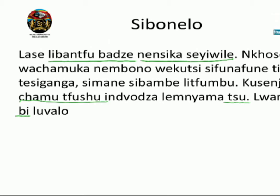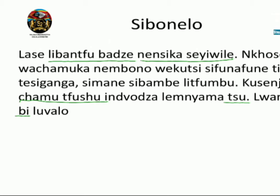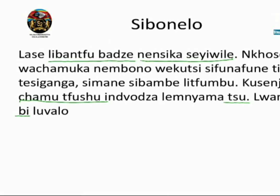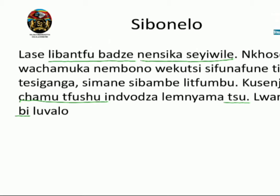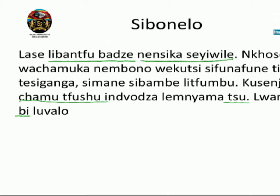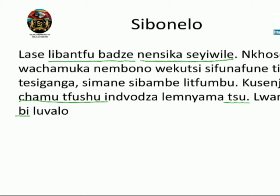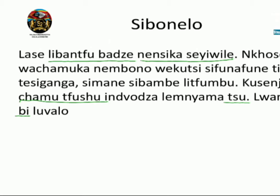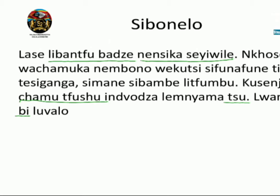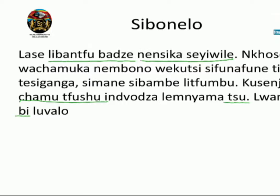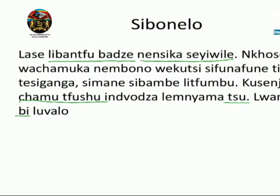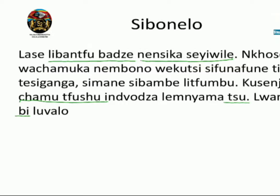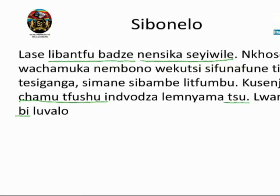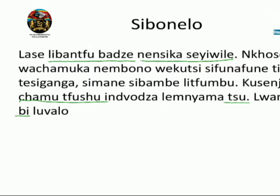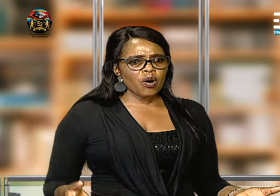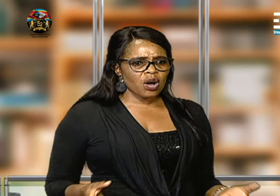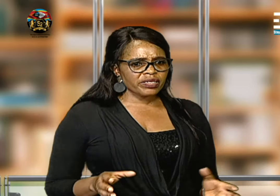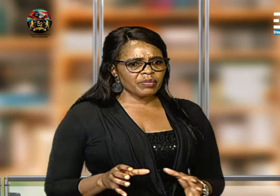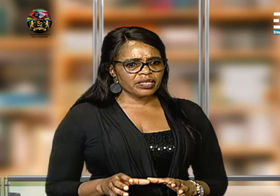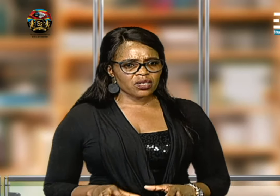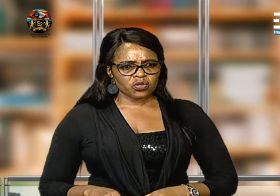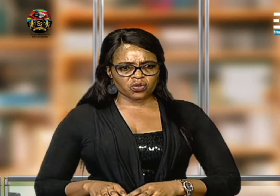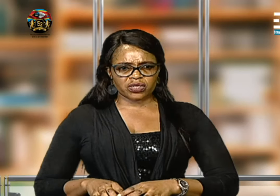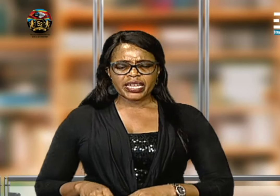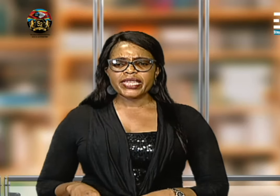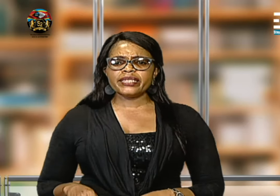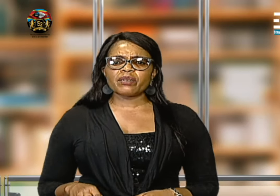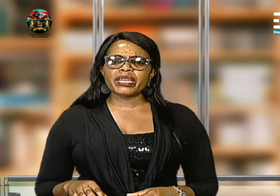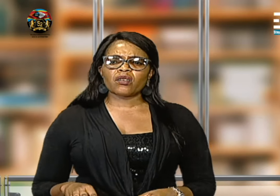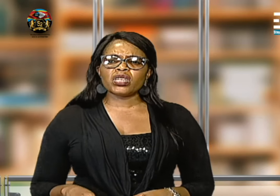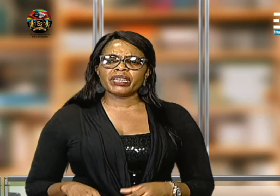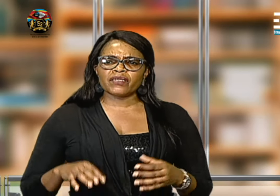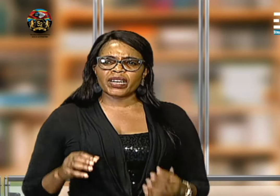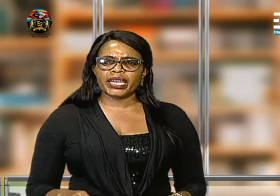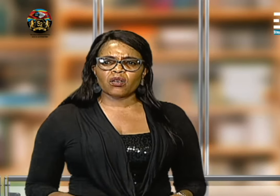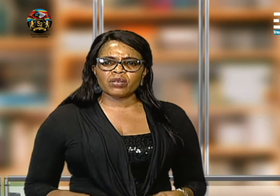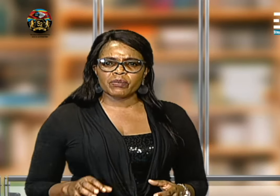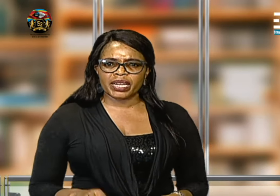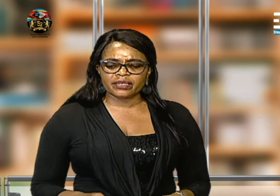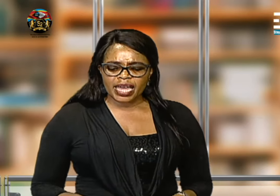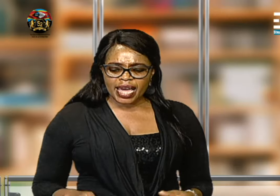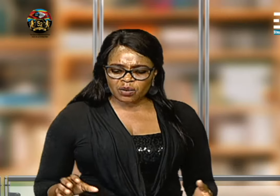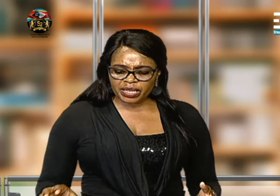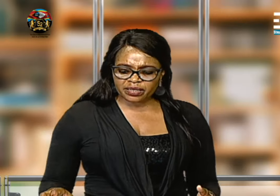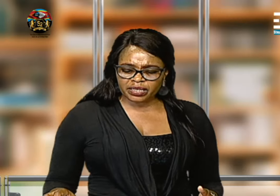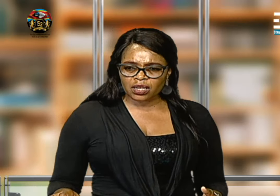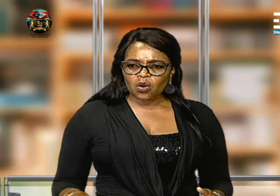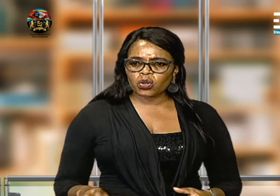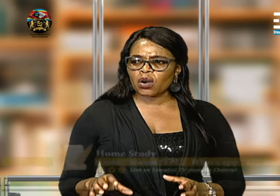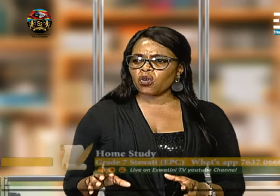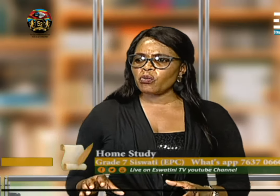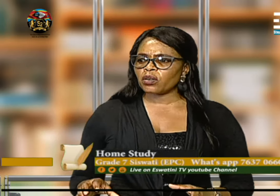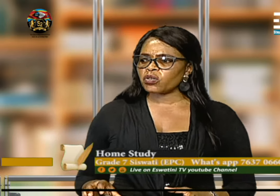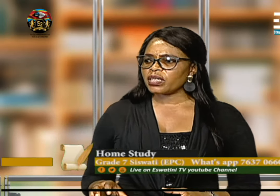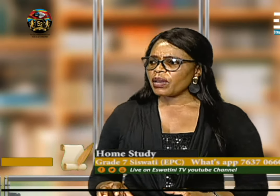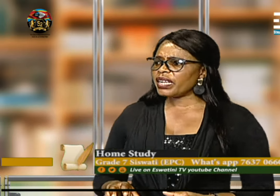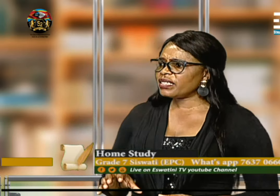lasho lokunyendi lilinye nalapho ungawasebenzisa kuze ukuthi yindzaba yakho ibe ngilevakalako ibe mnanzi angibekise nje